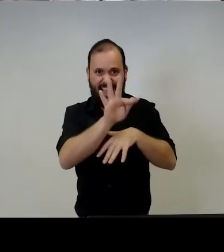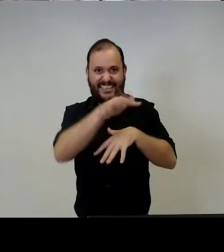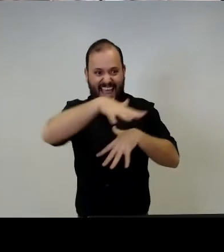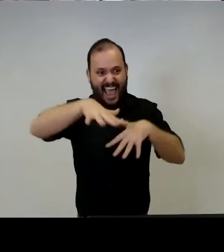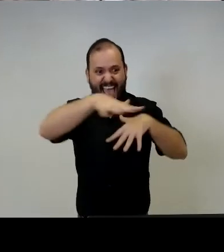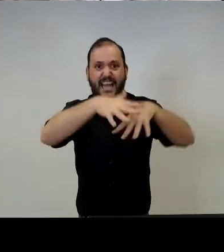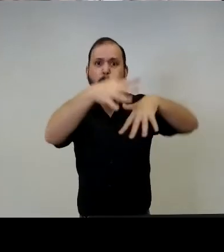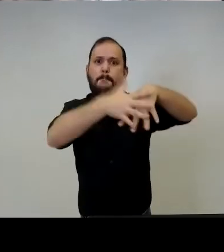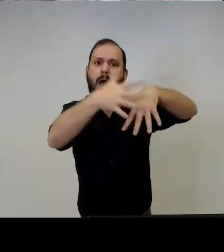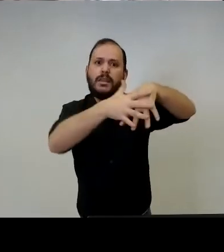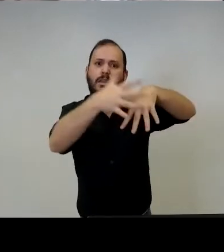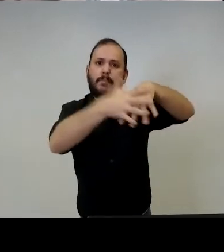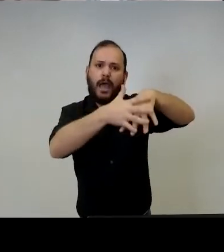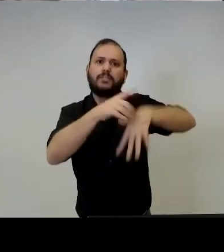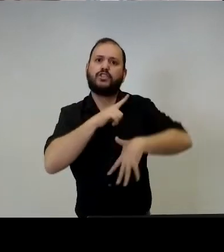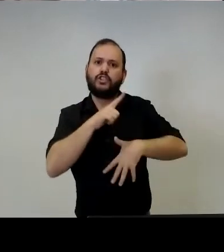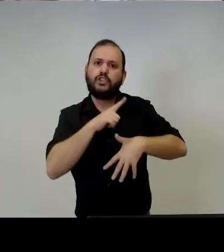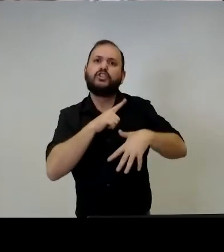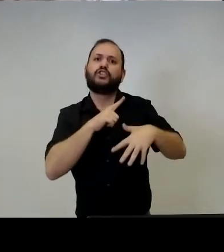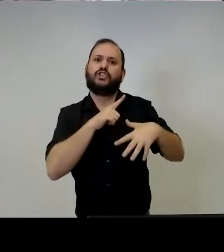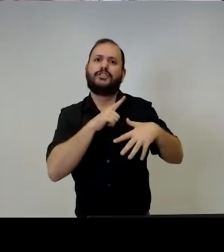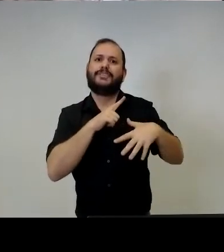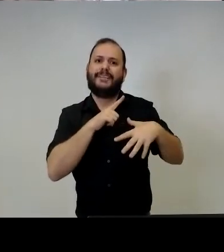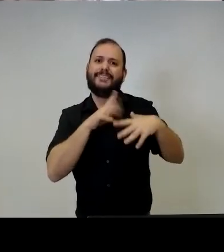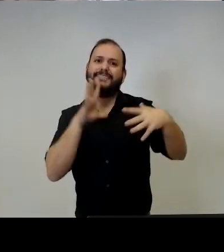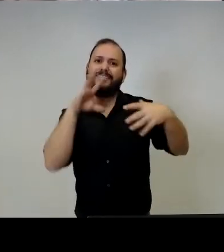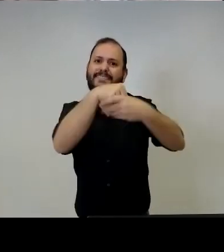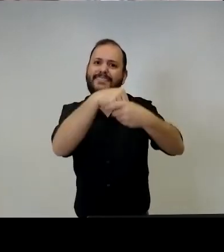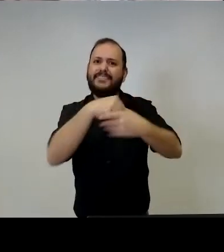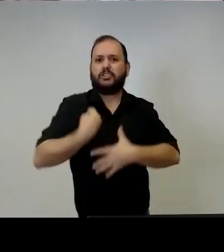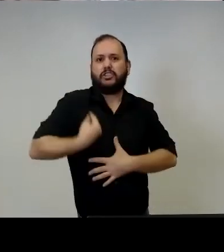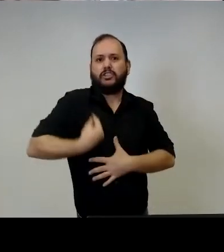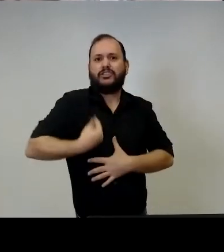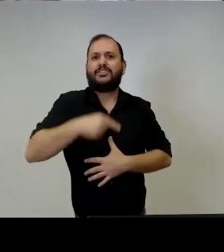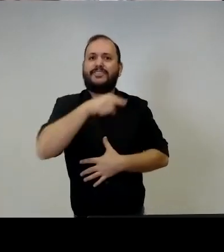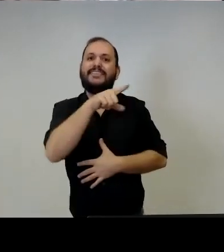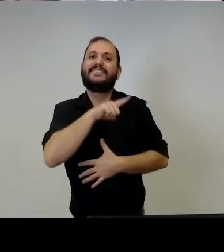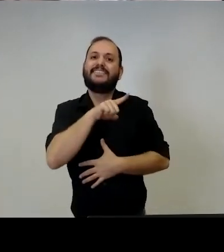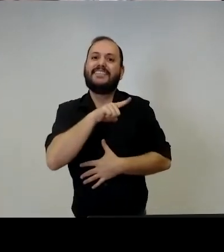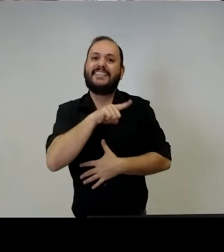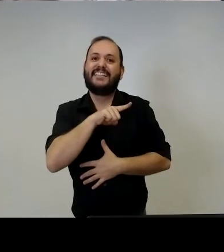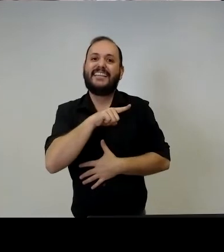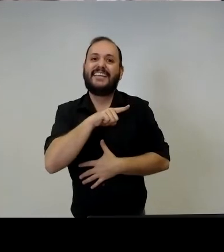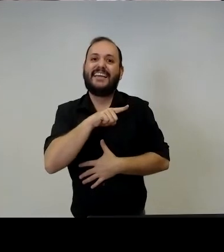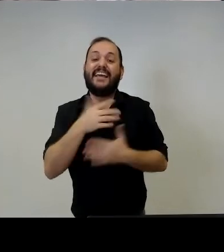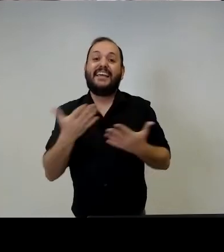signing. And what he wanted, and what that